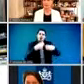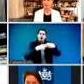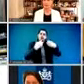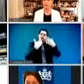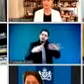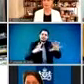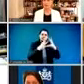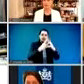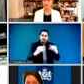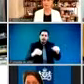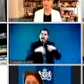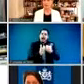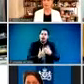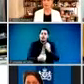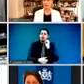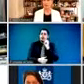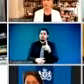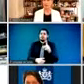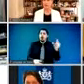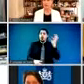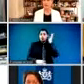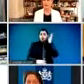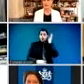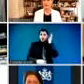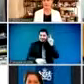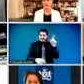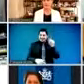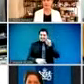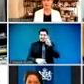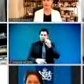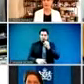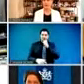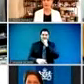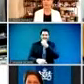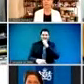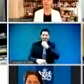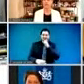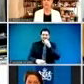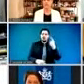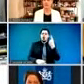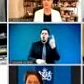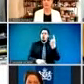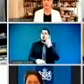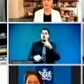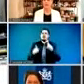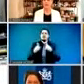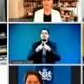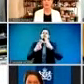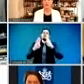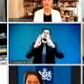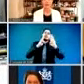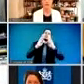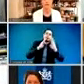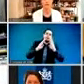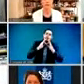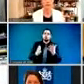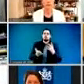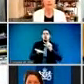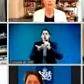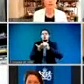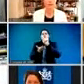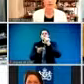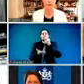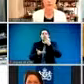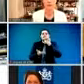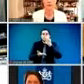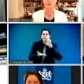over the comments than they do if it's on their main media website, mainstream media page, where they don't have any control, a